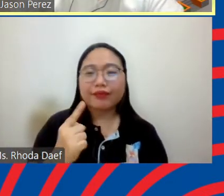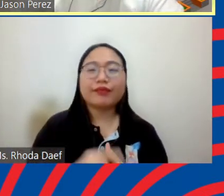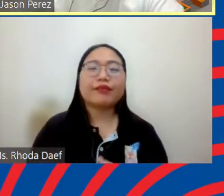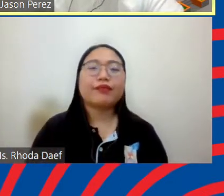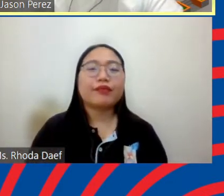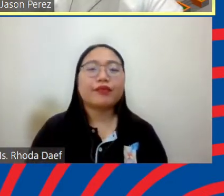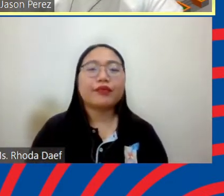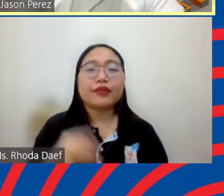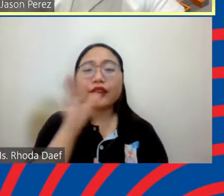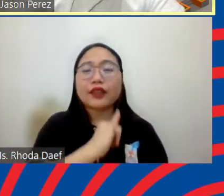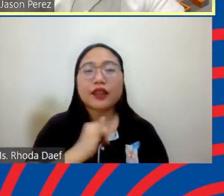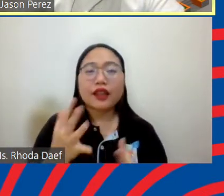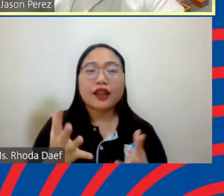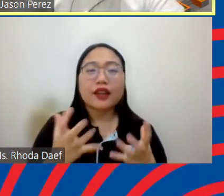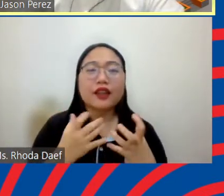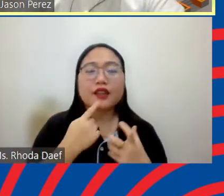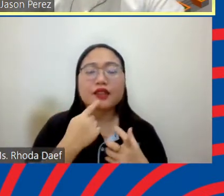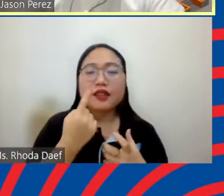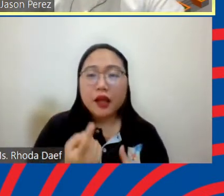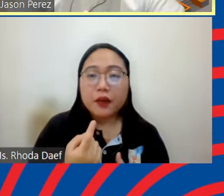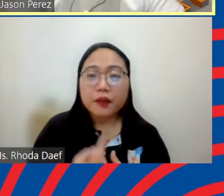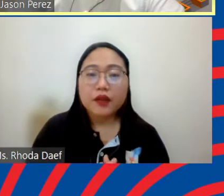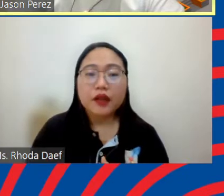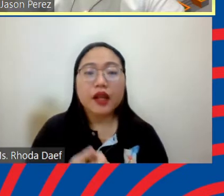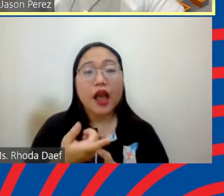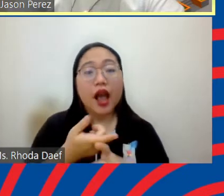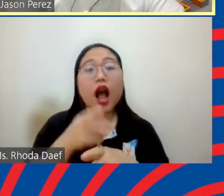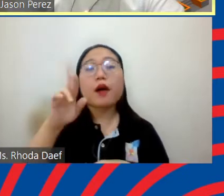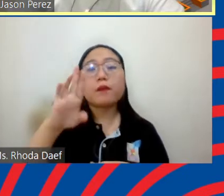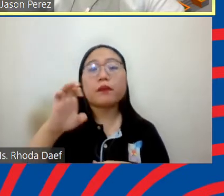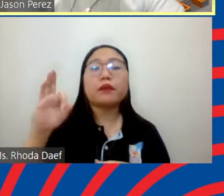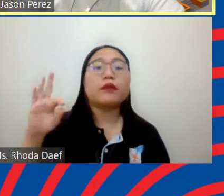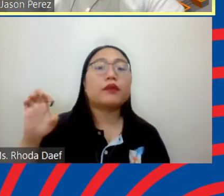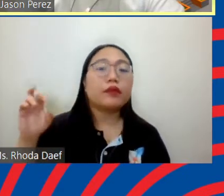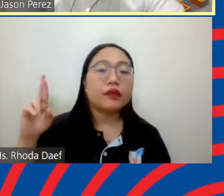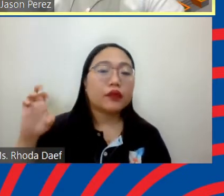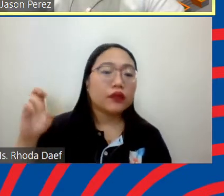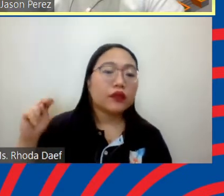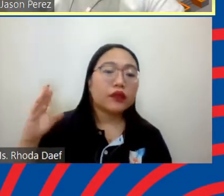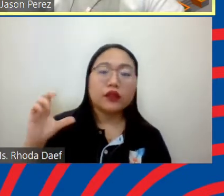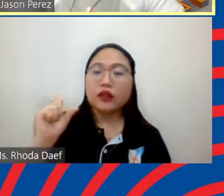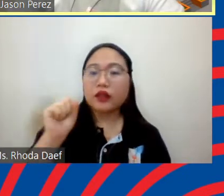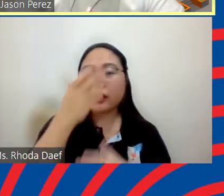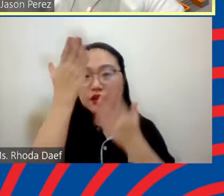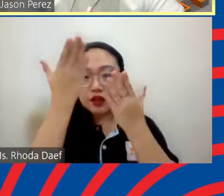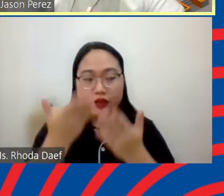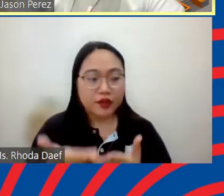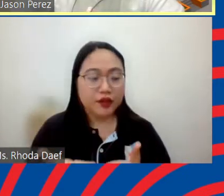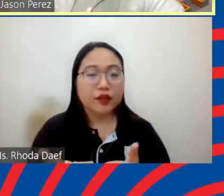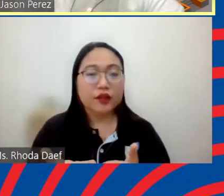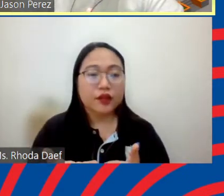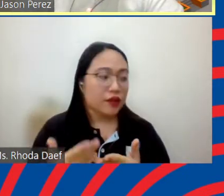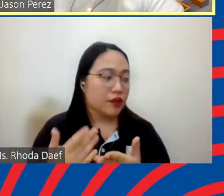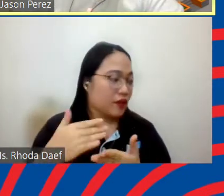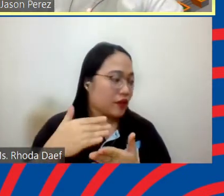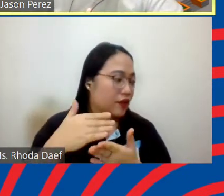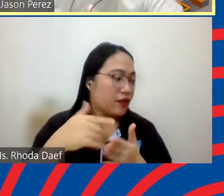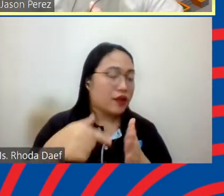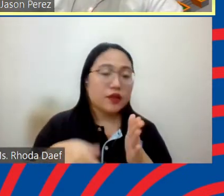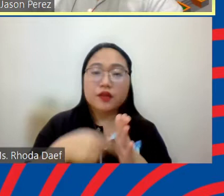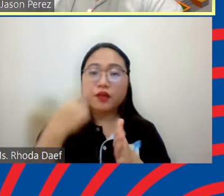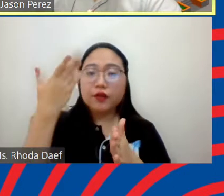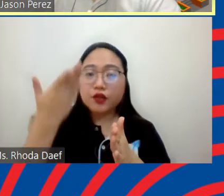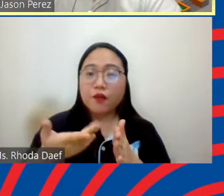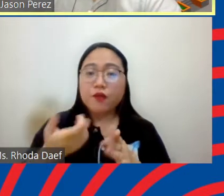And I want to mention right away the references for my presentation. Some of the contents of this presentation came from